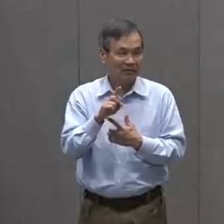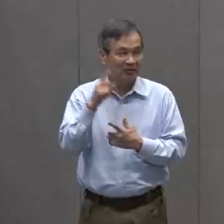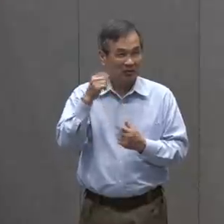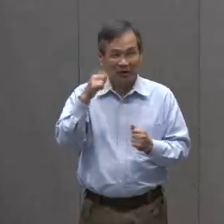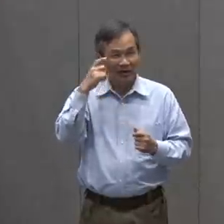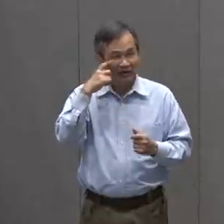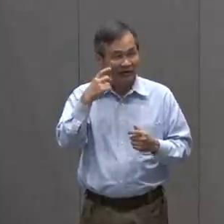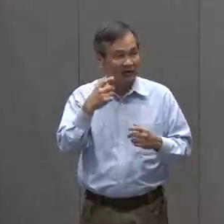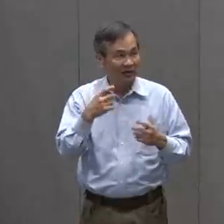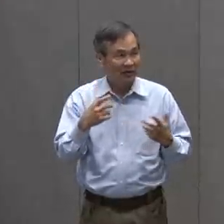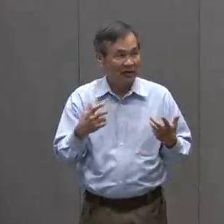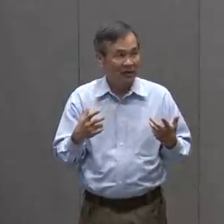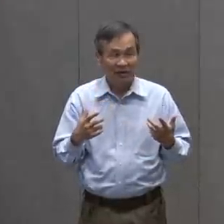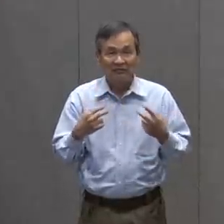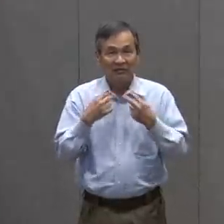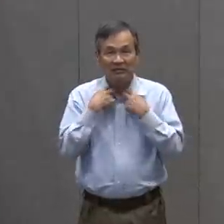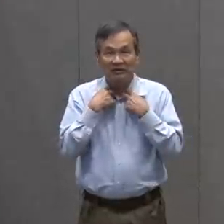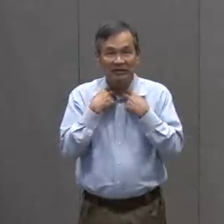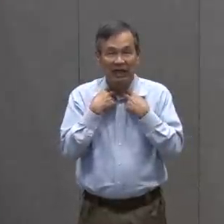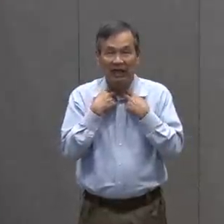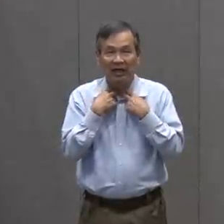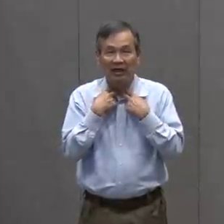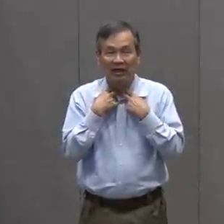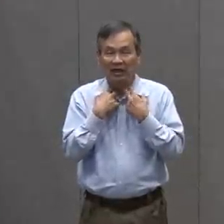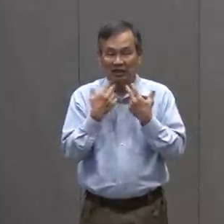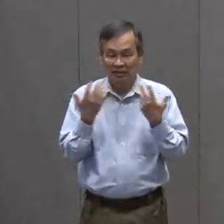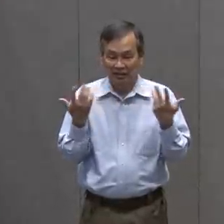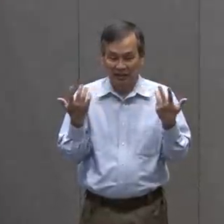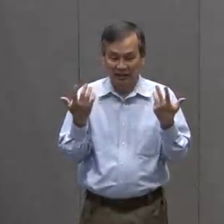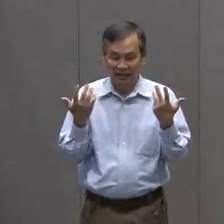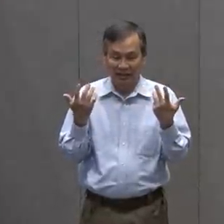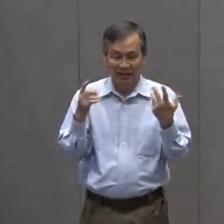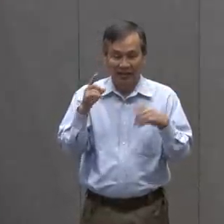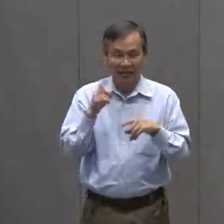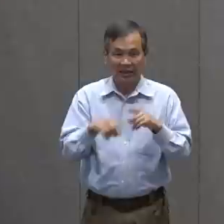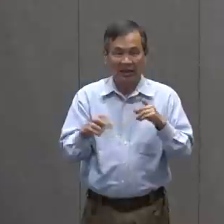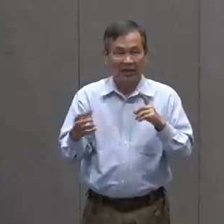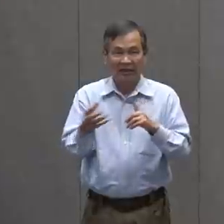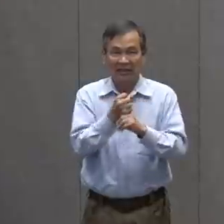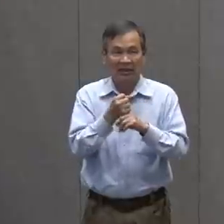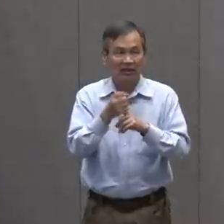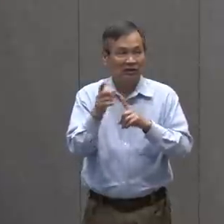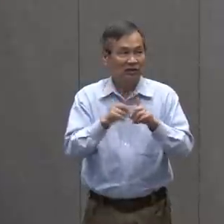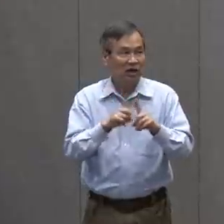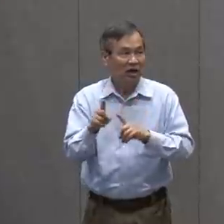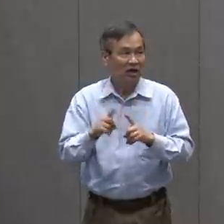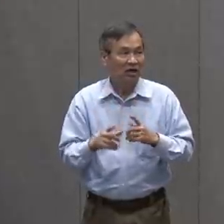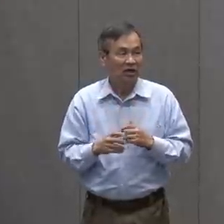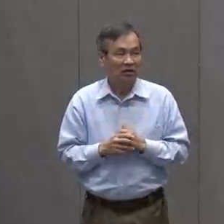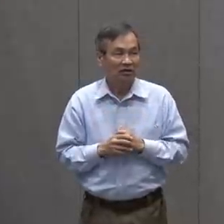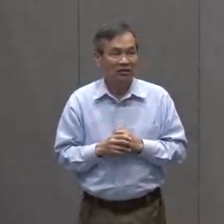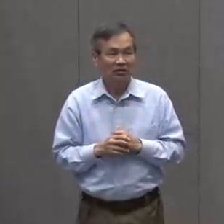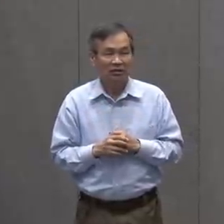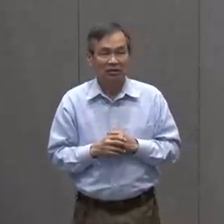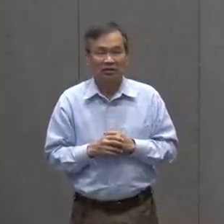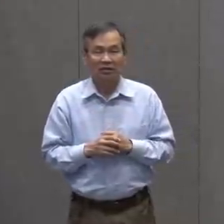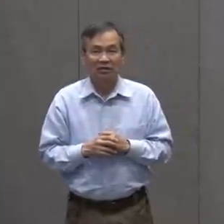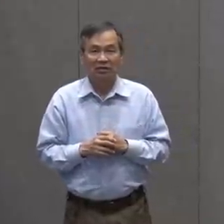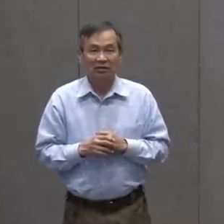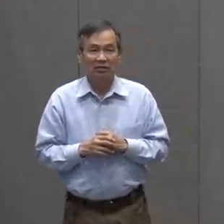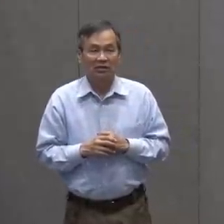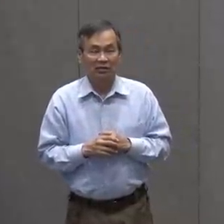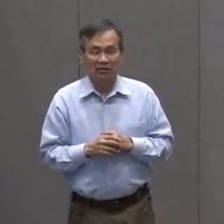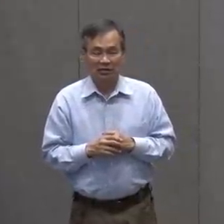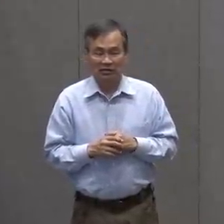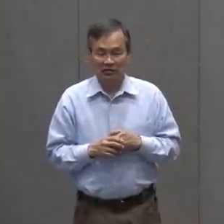6. I may be stumped here. I may not be able to do anything. Uh-oh. Unless we go into negative numbers here. So let's see.